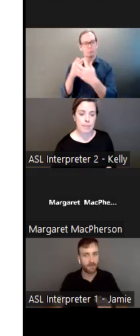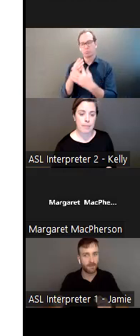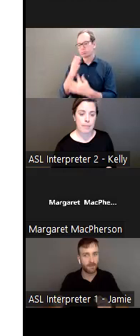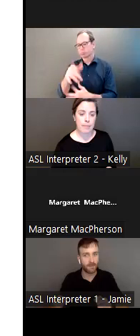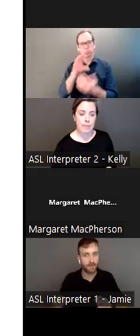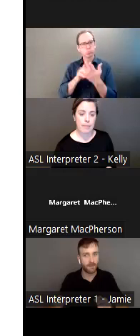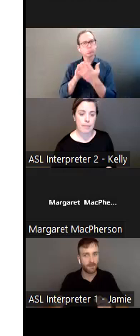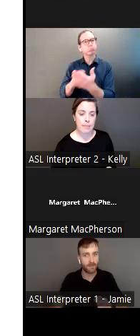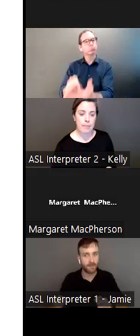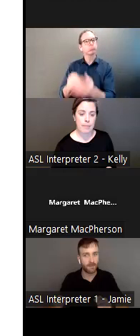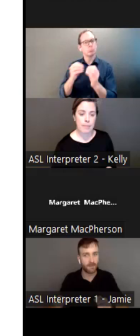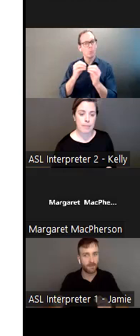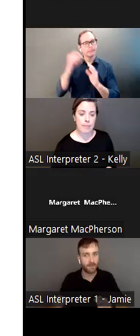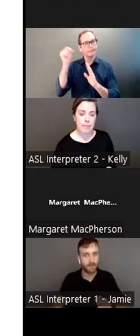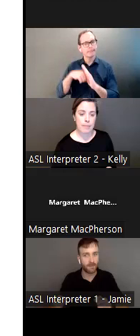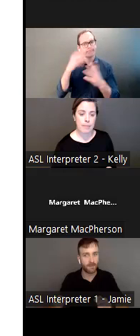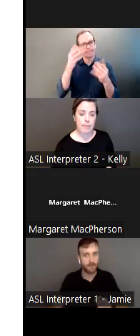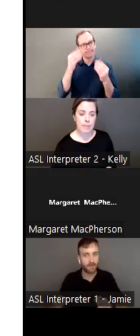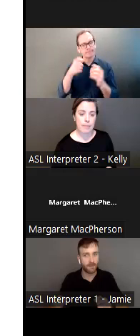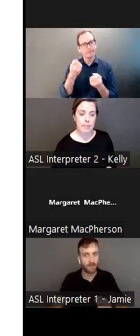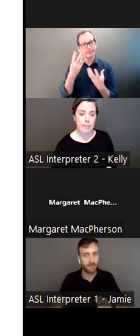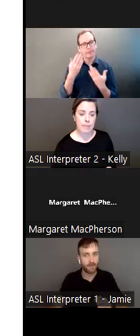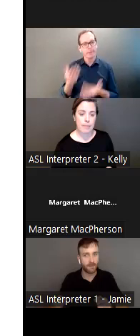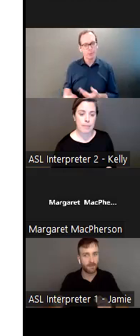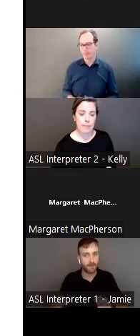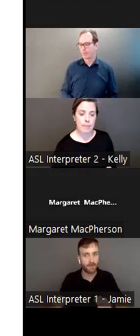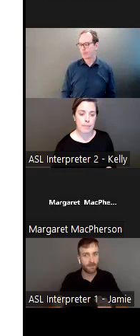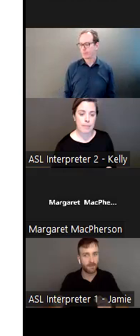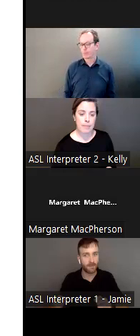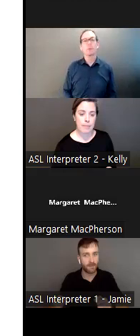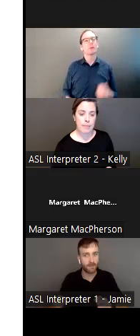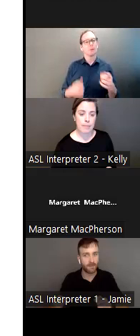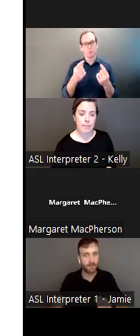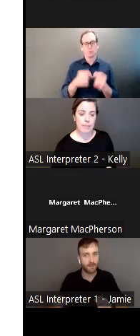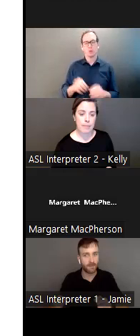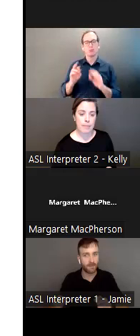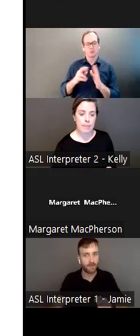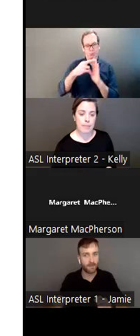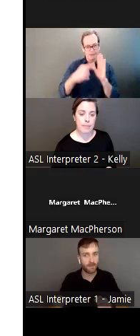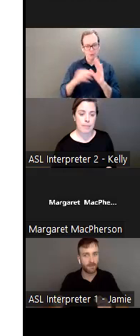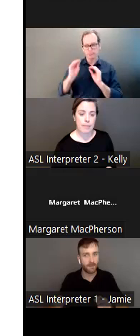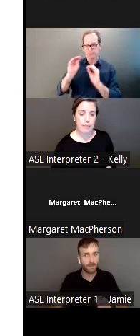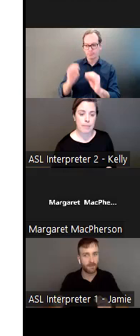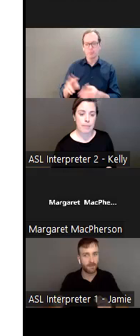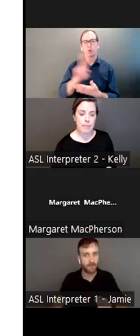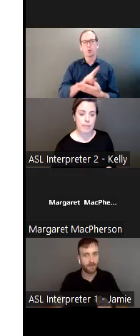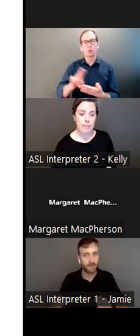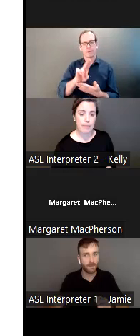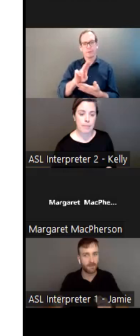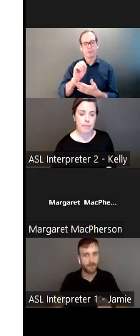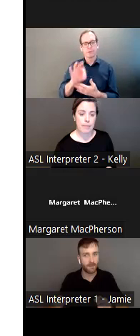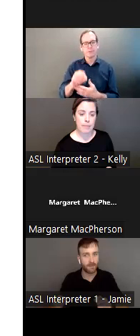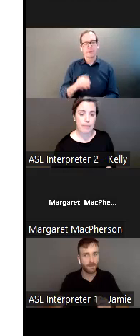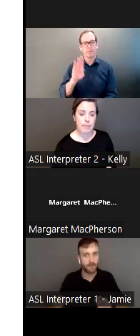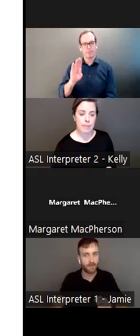and you can register on a learning management system at University of British Columbia, and you can start, stop, come